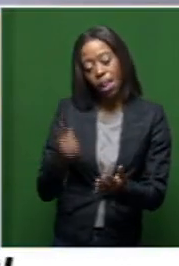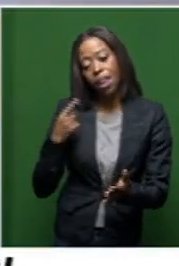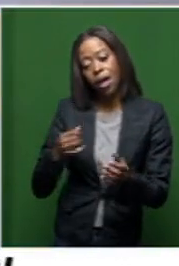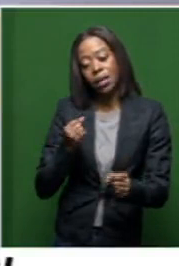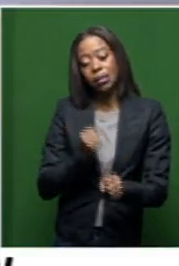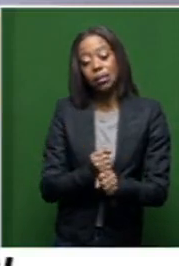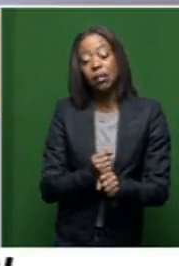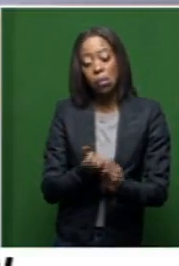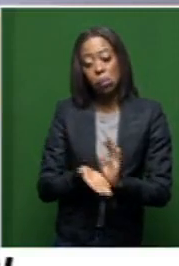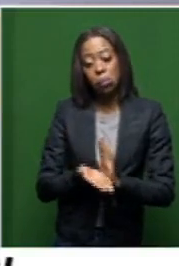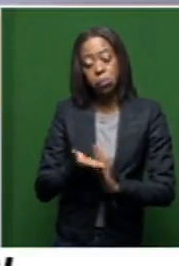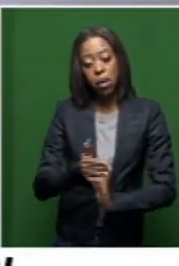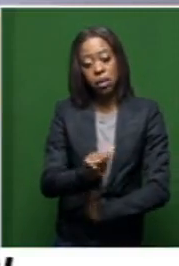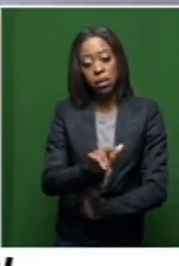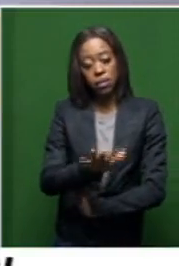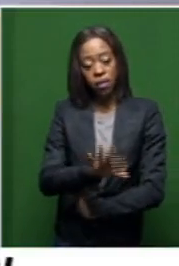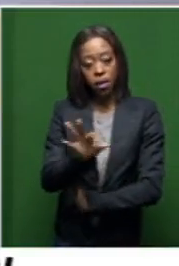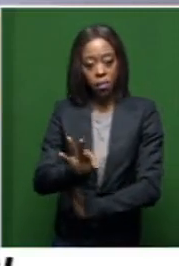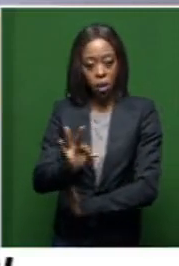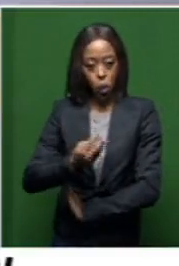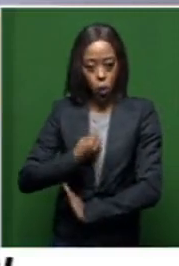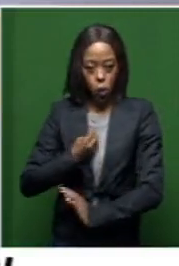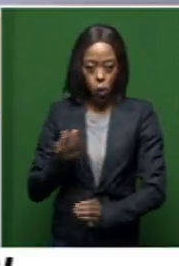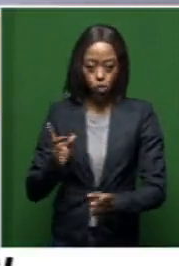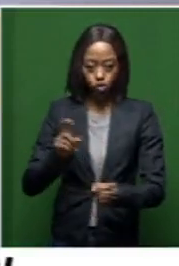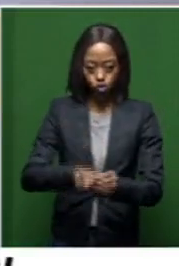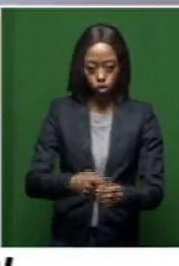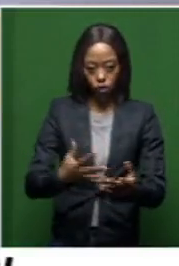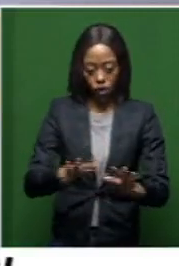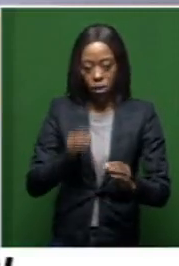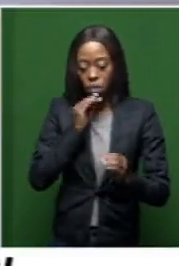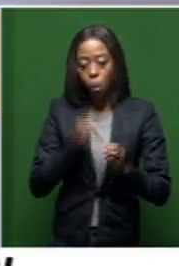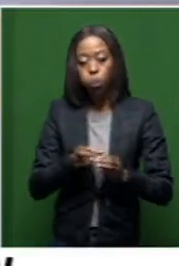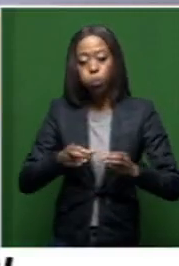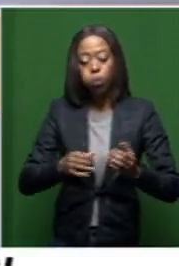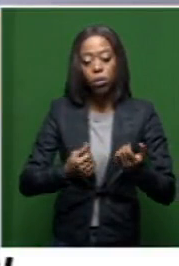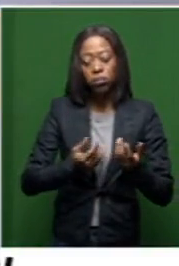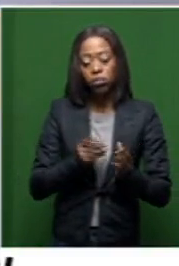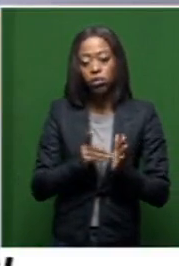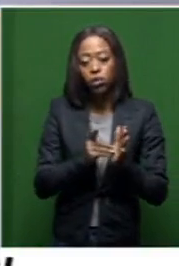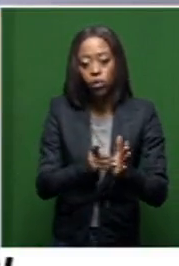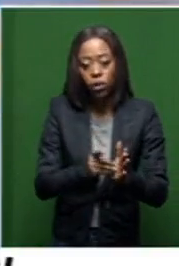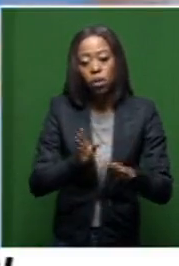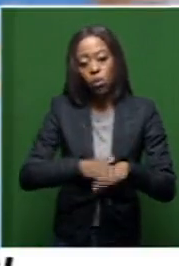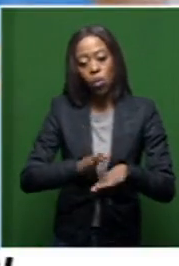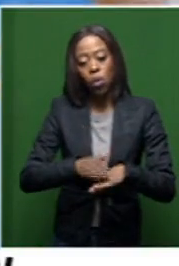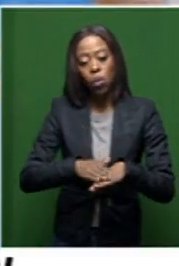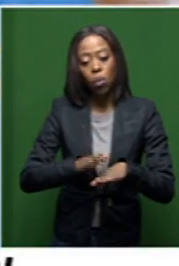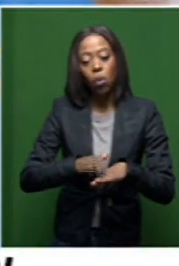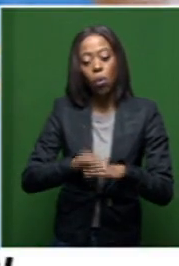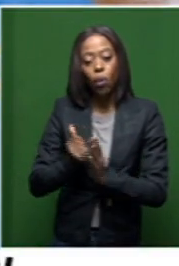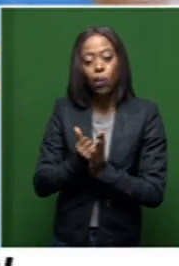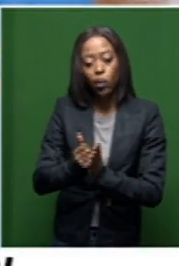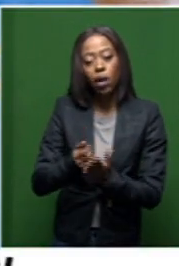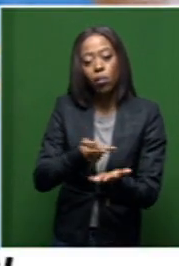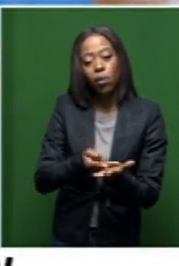a 65% increase in youth sign-ups, expanding the donor pool and ethnic diversity to assist more